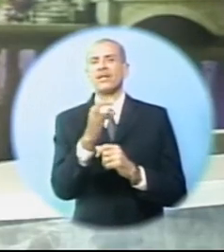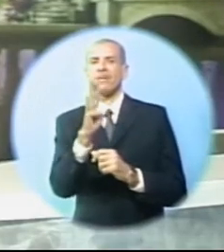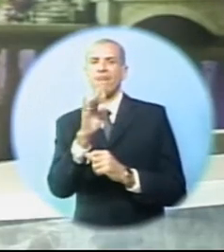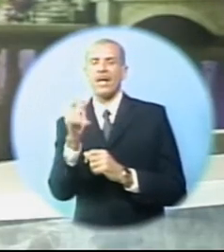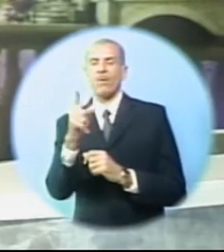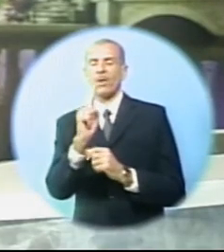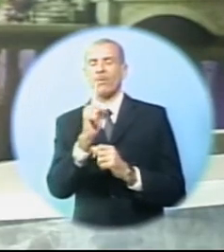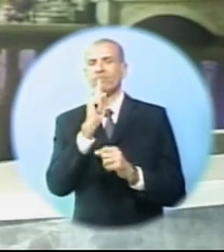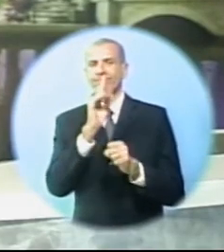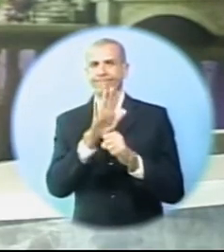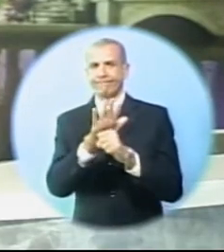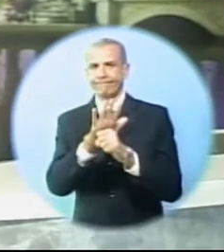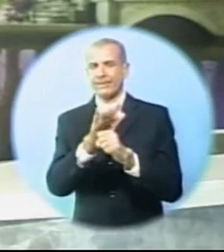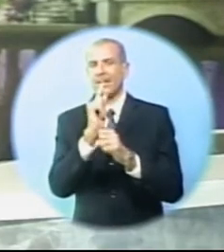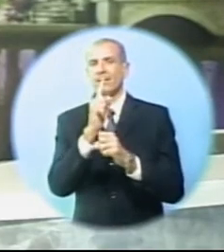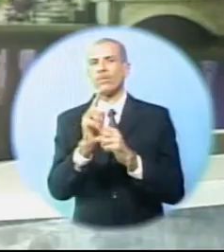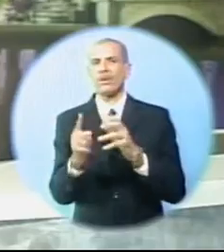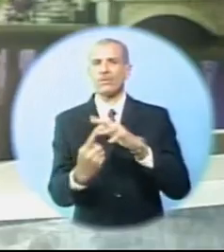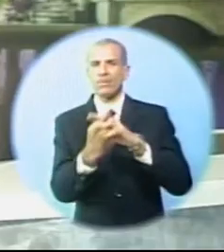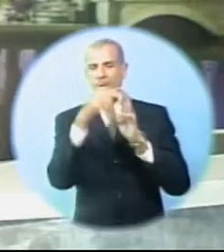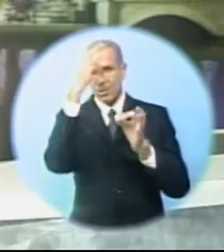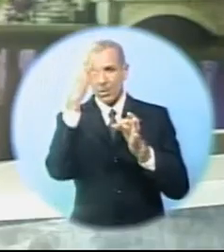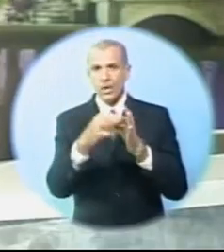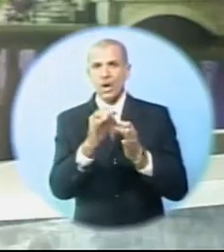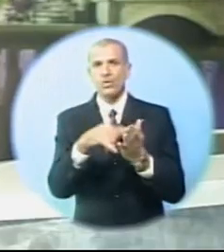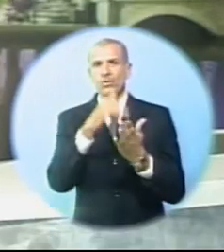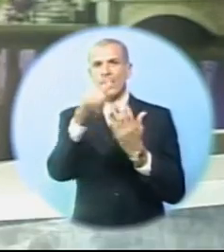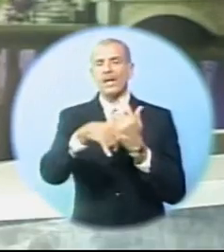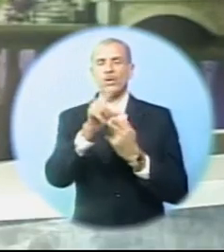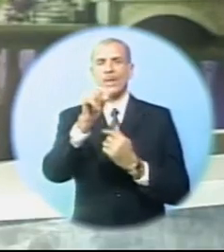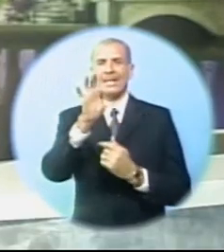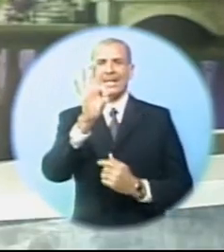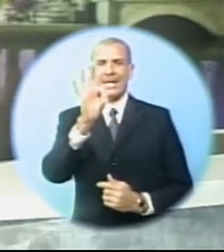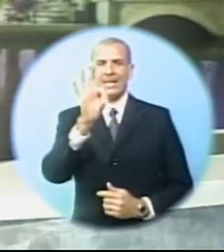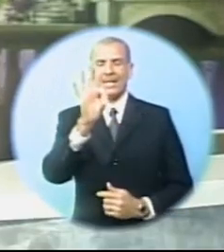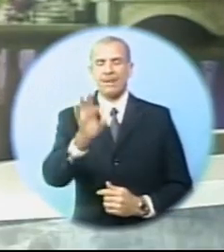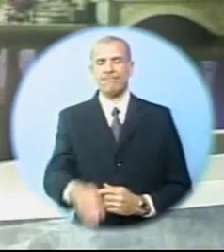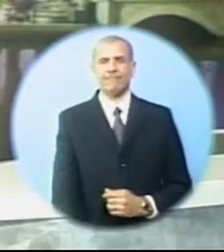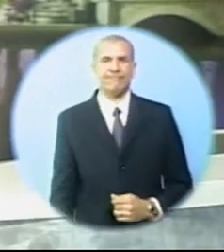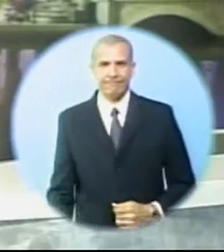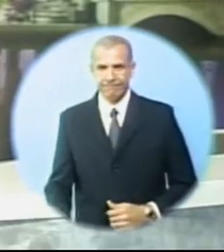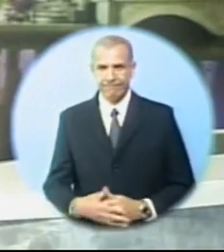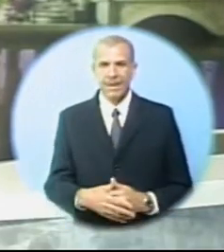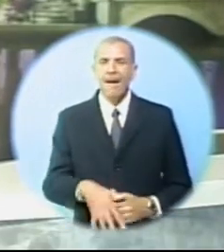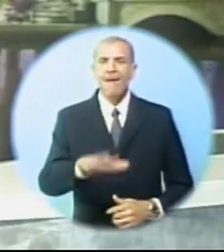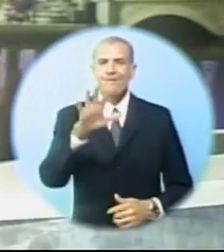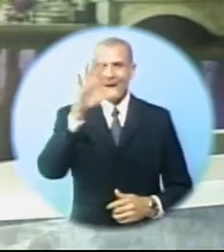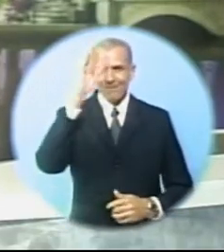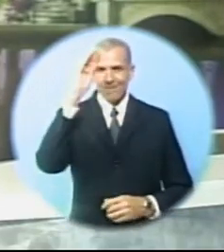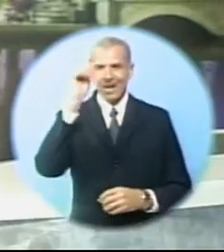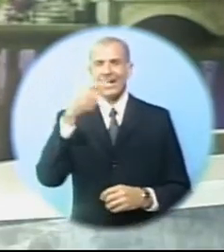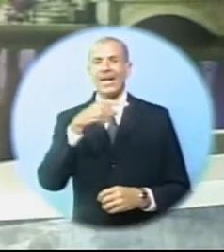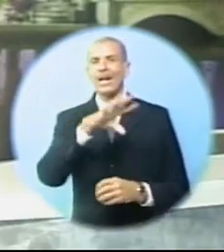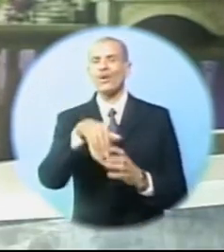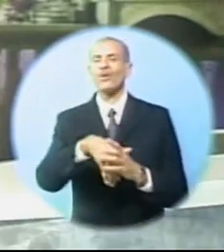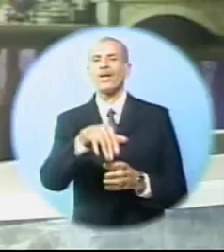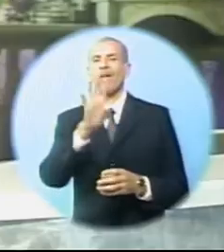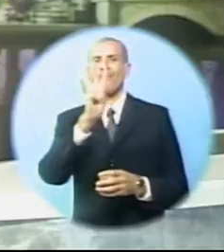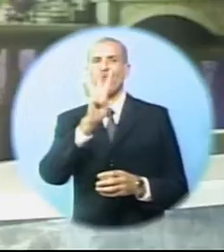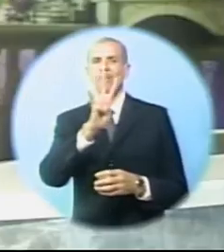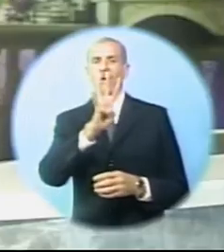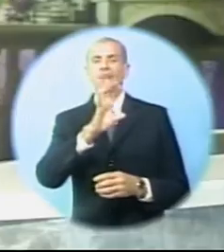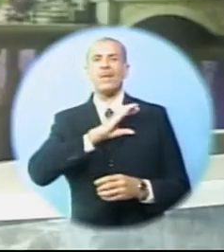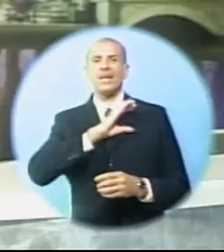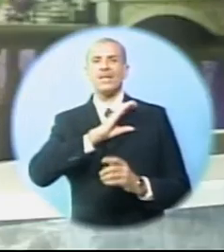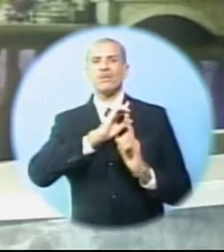one surety. He is to reappear in court on July 29th. Well, five men, including four police officers,